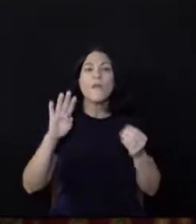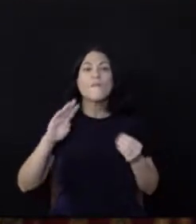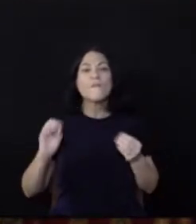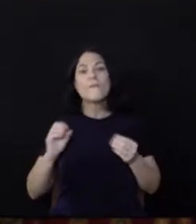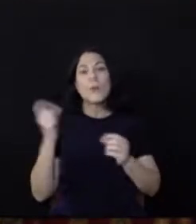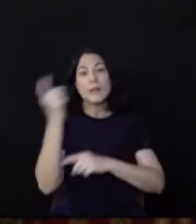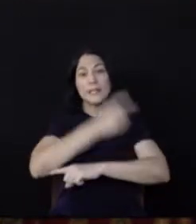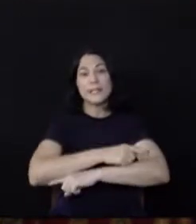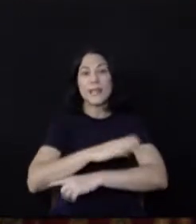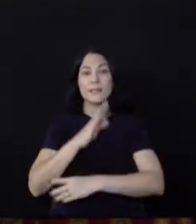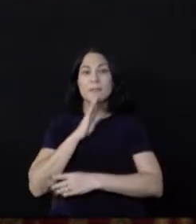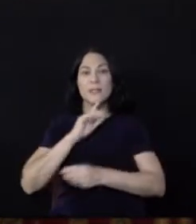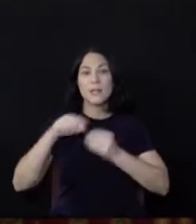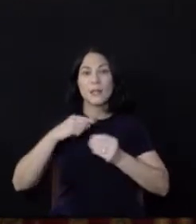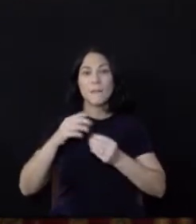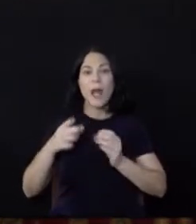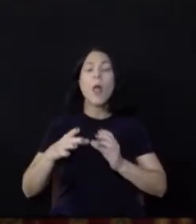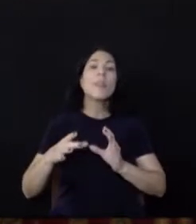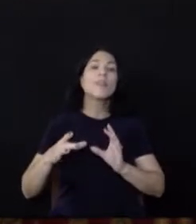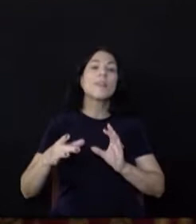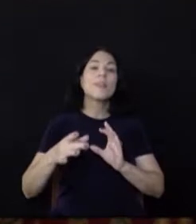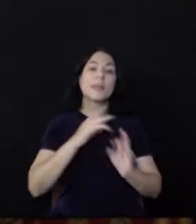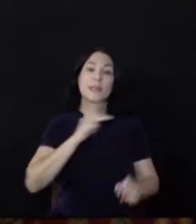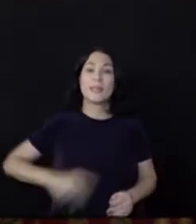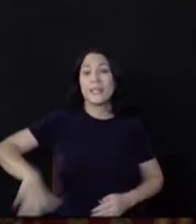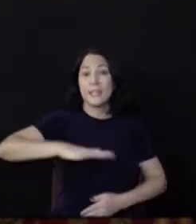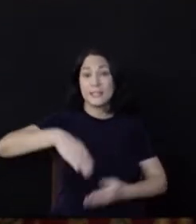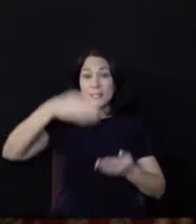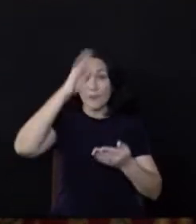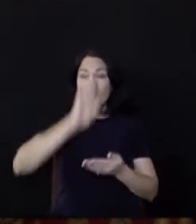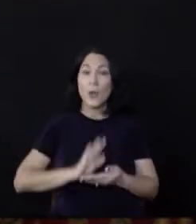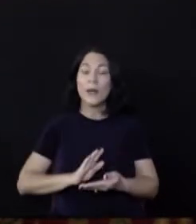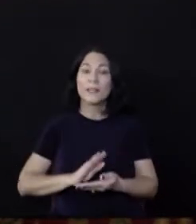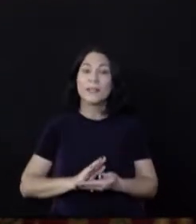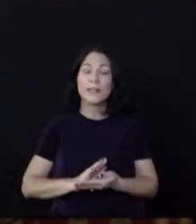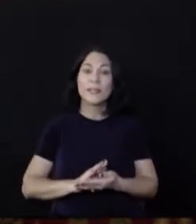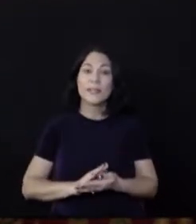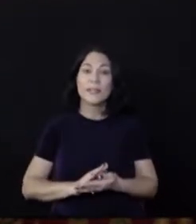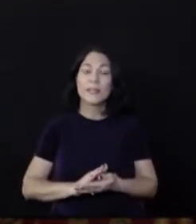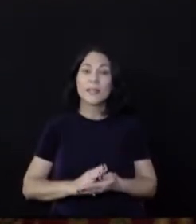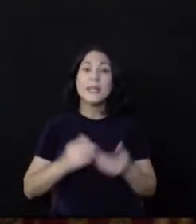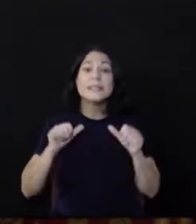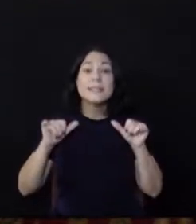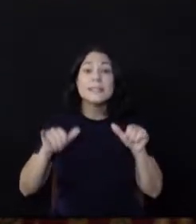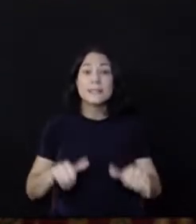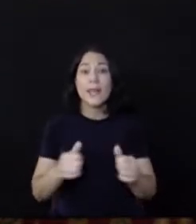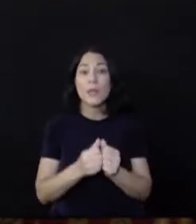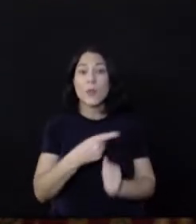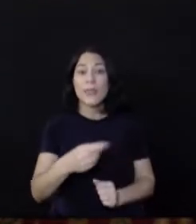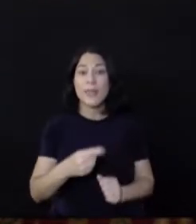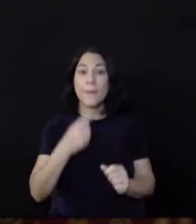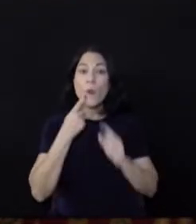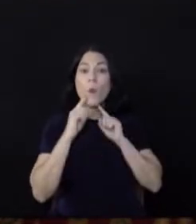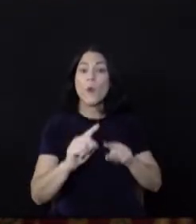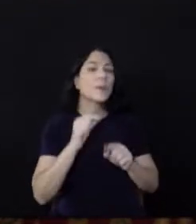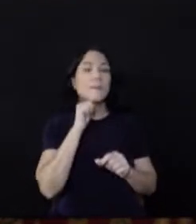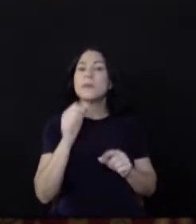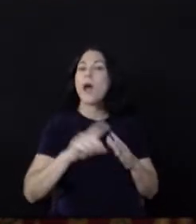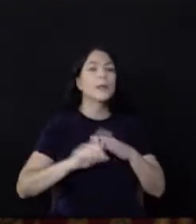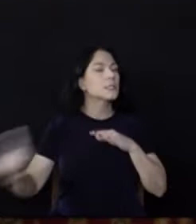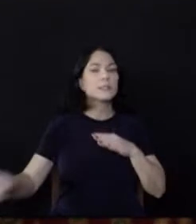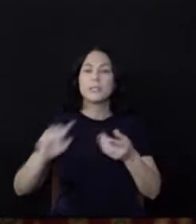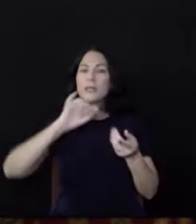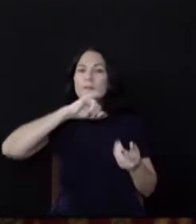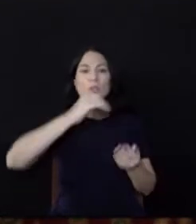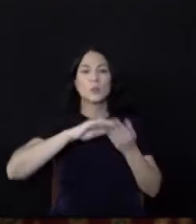speaking about the kingdom of God. And while staying with them, he ordered them not to depart from Jerusalem, but to